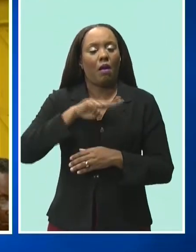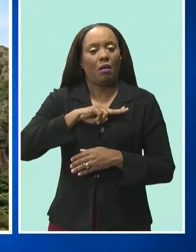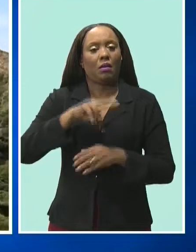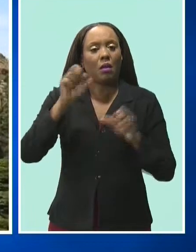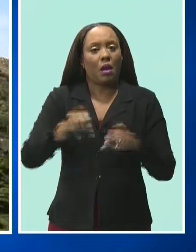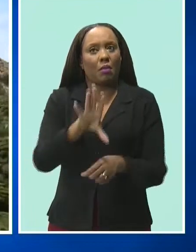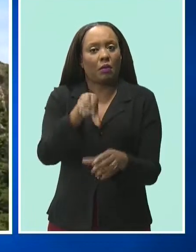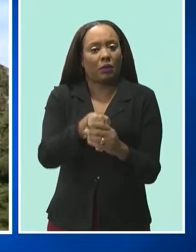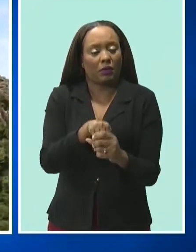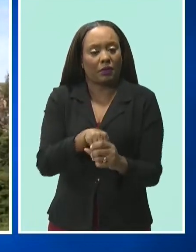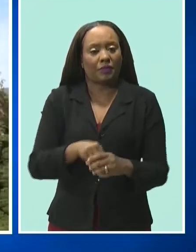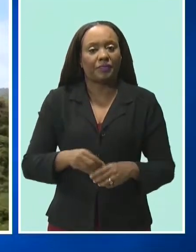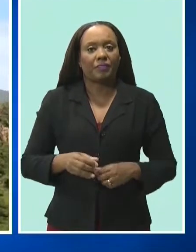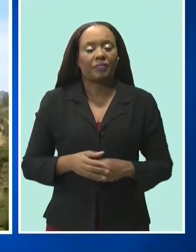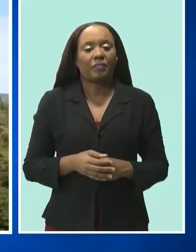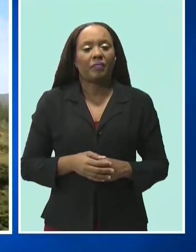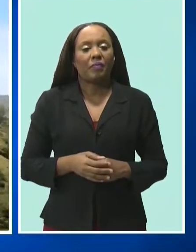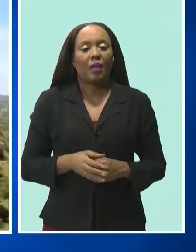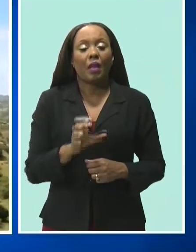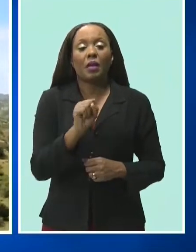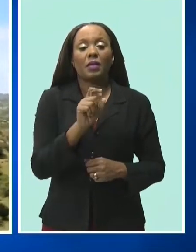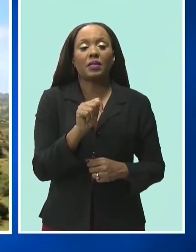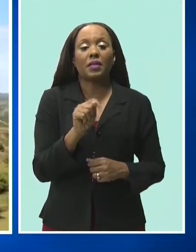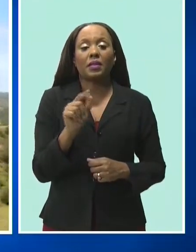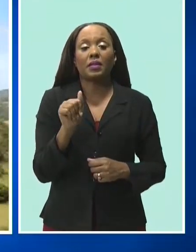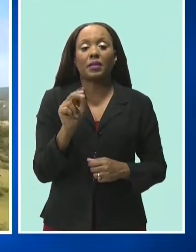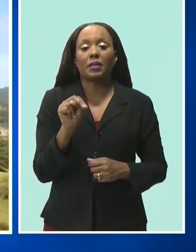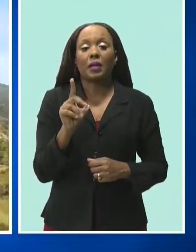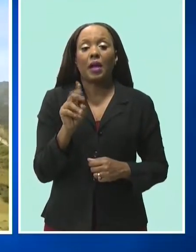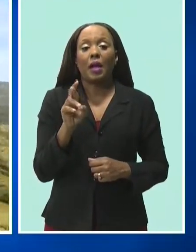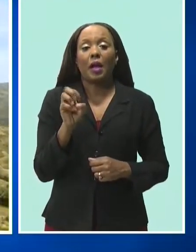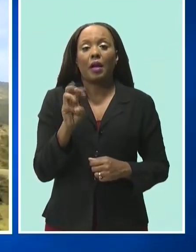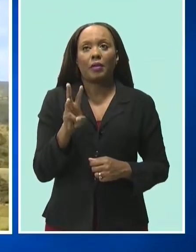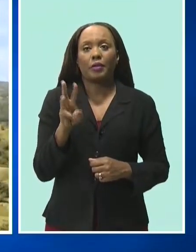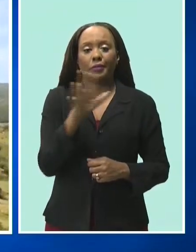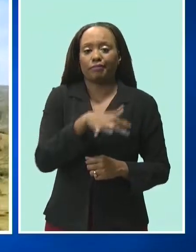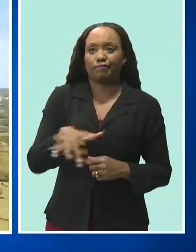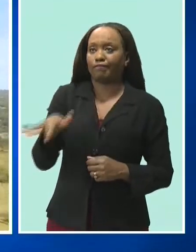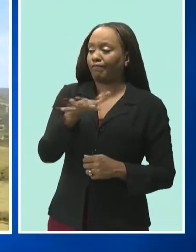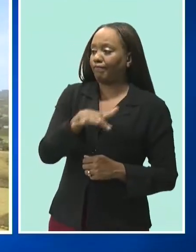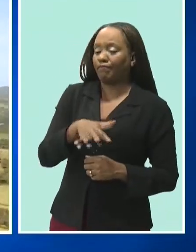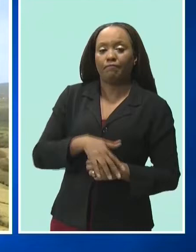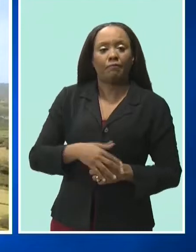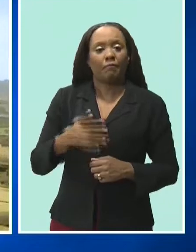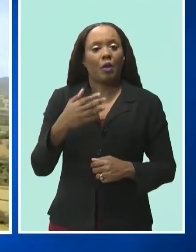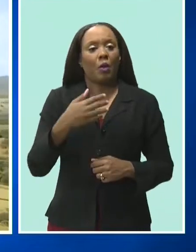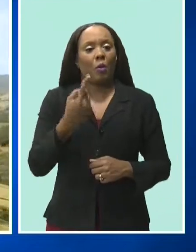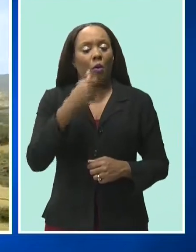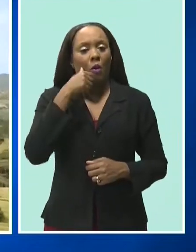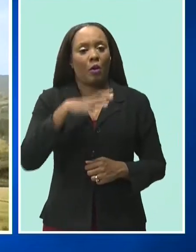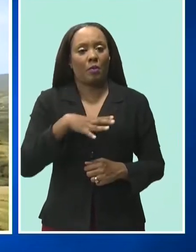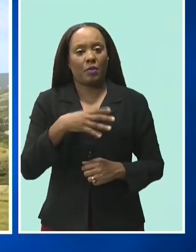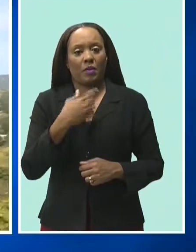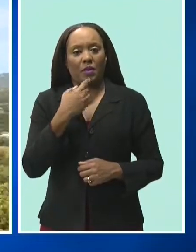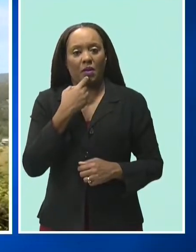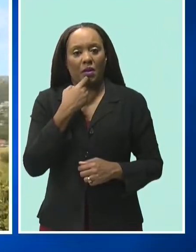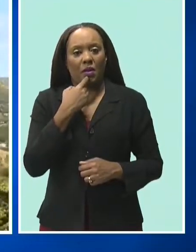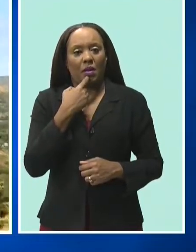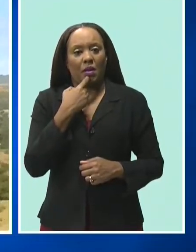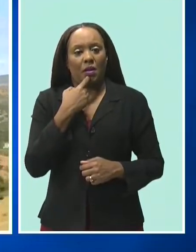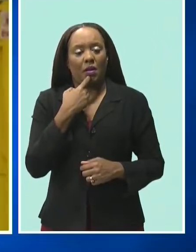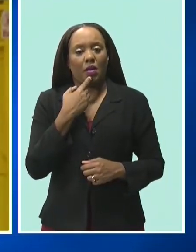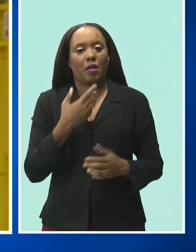body. St. Andrew resident Heather Springer wants the Commission to ensure that the assemblies are free from interference from members